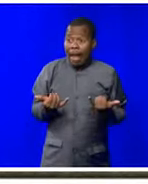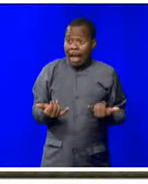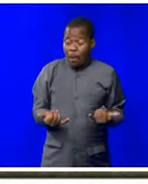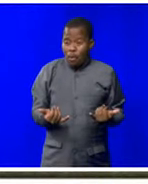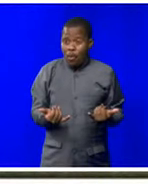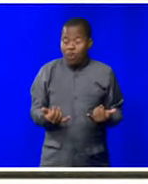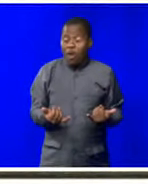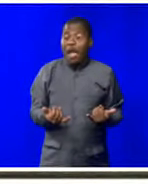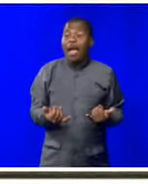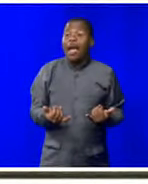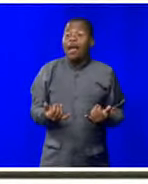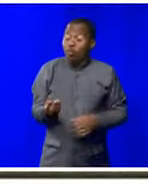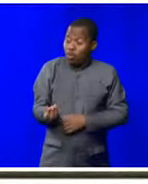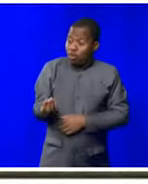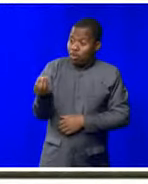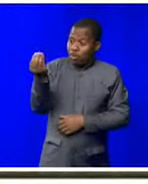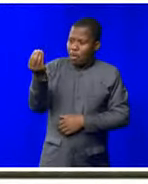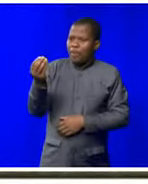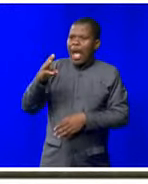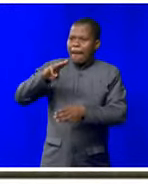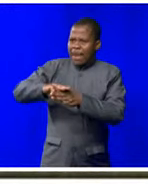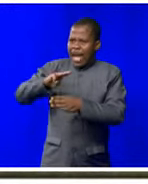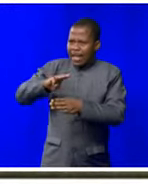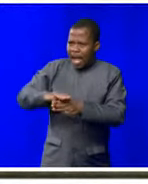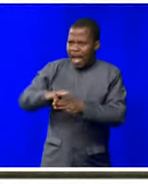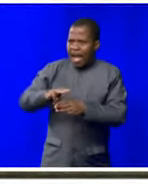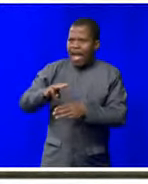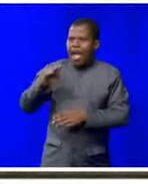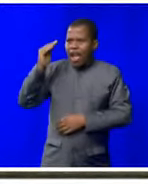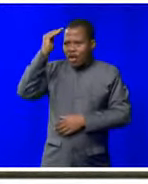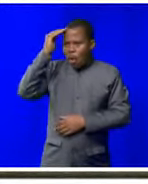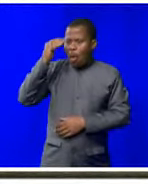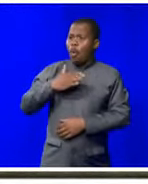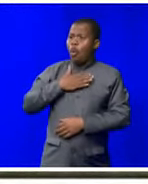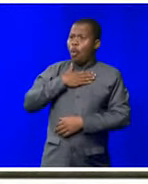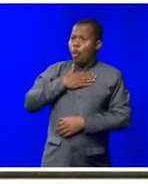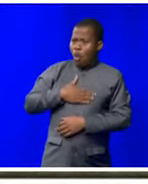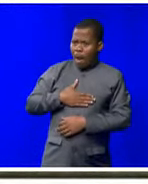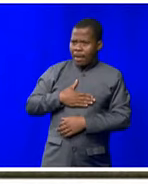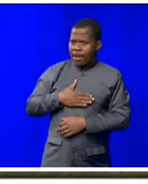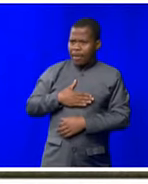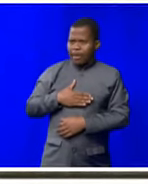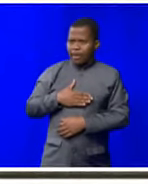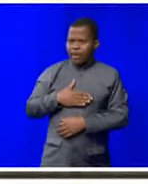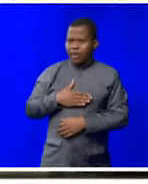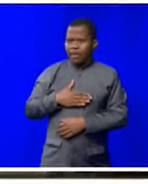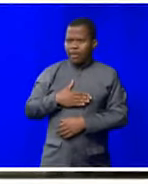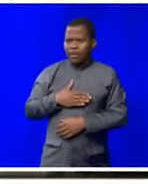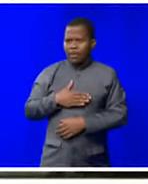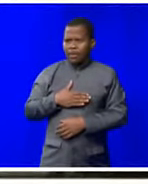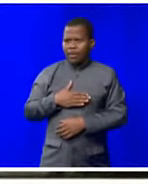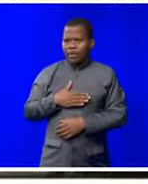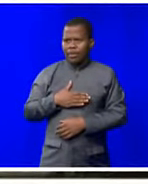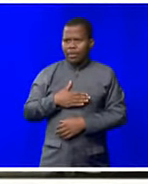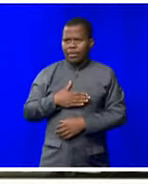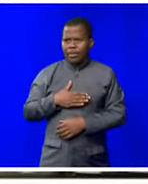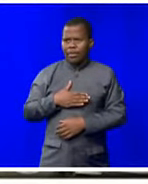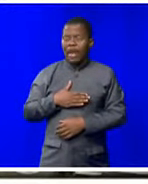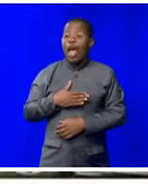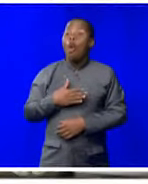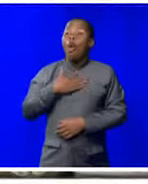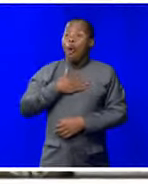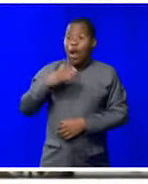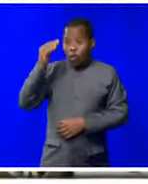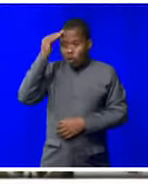liswane lukhulile lifuna kwati inina. Umalisali lotwa, titulo asingeza, funa kwa tumalumni na